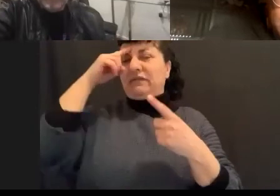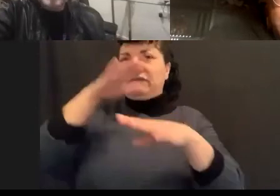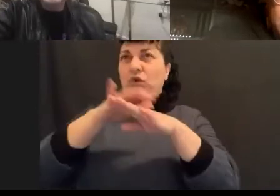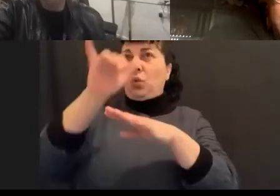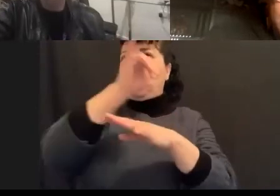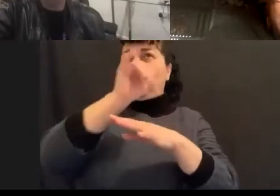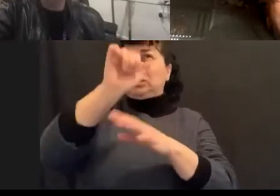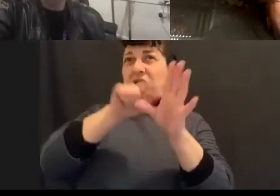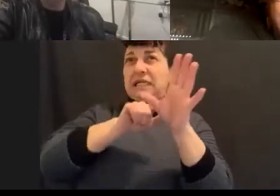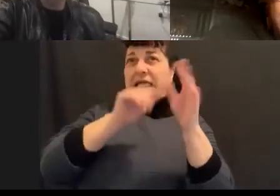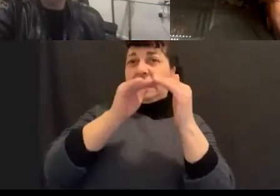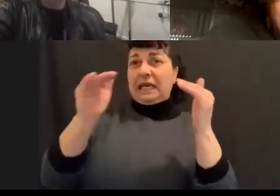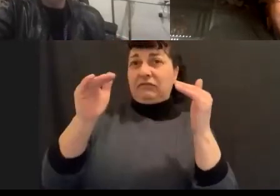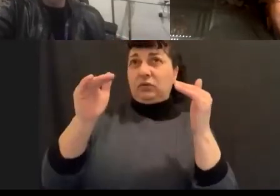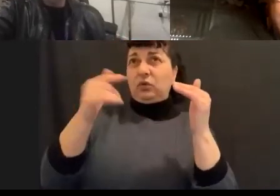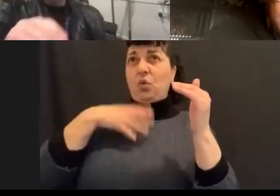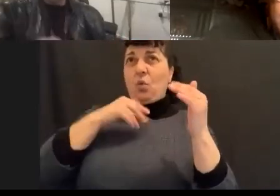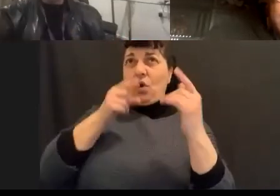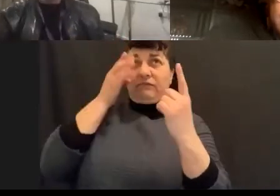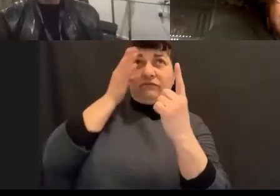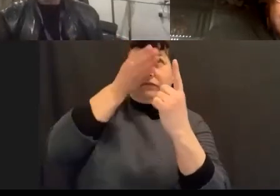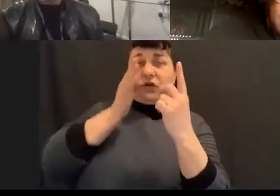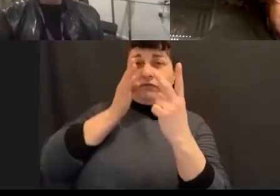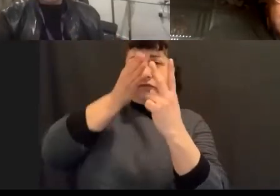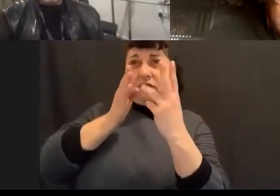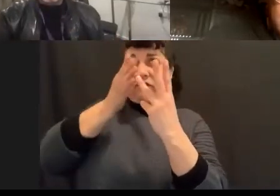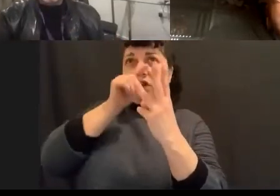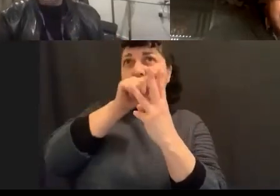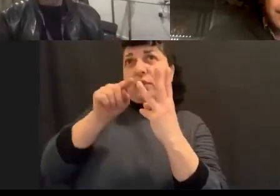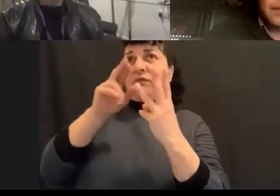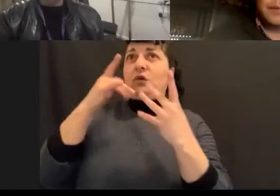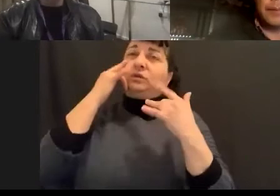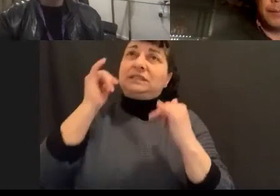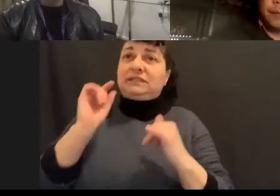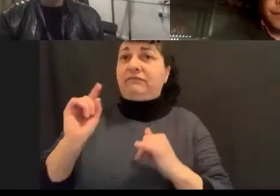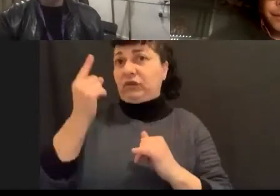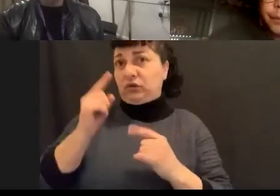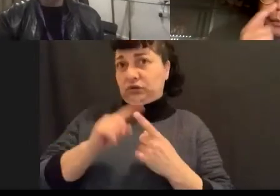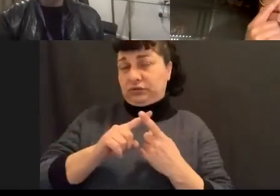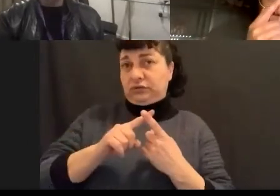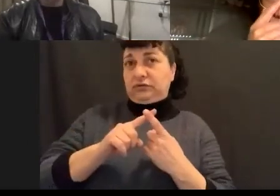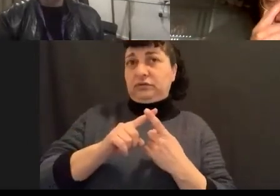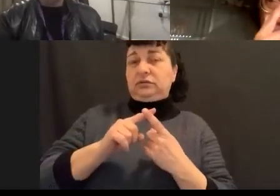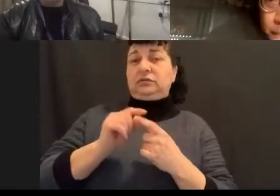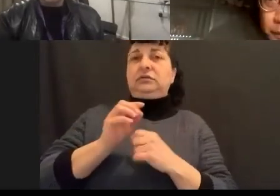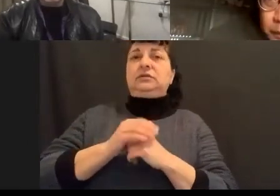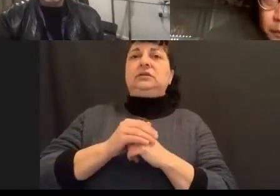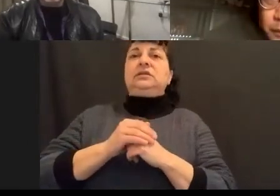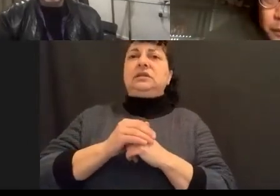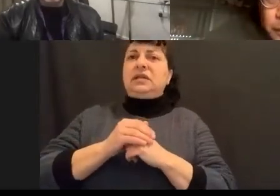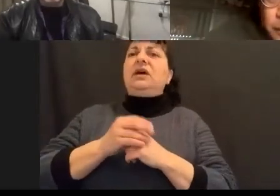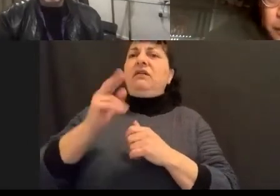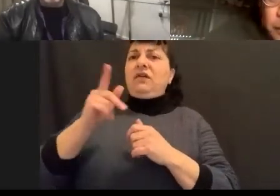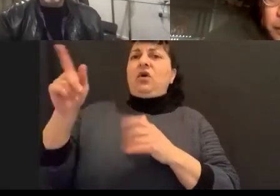to target for the testing to give us that information that Paul and the epidemiologists can use to